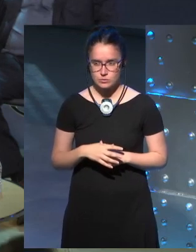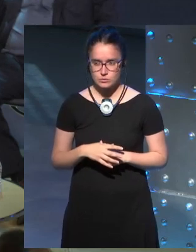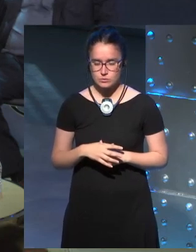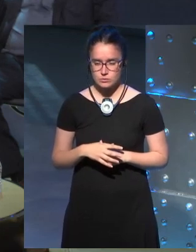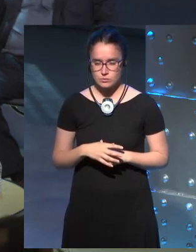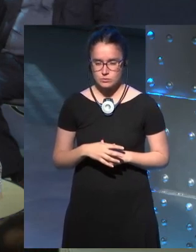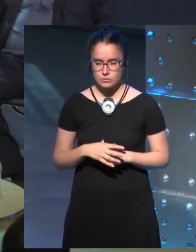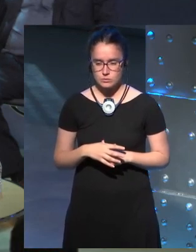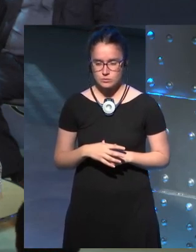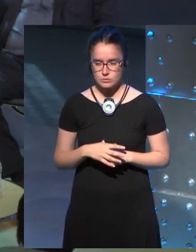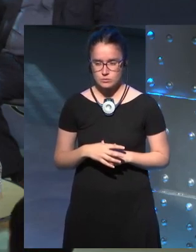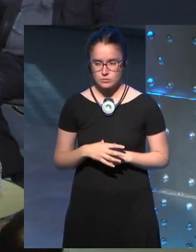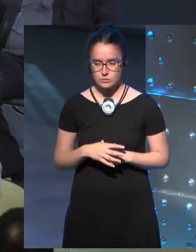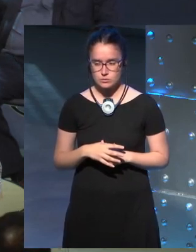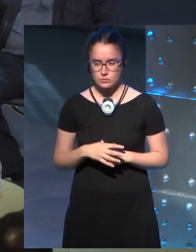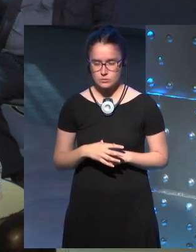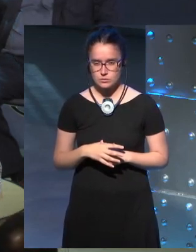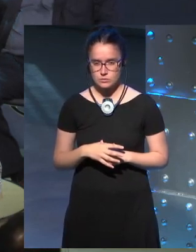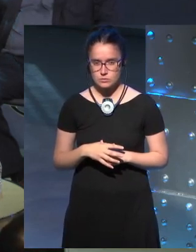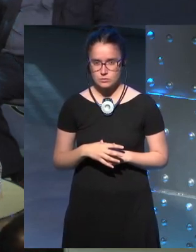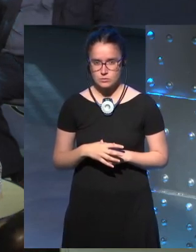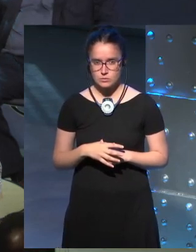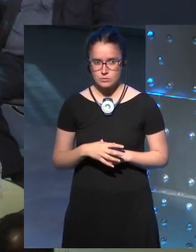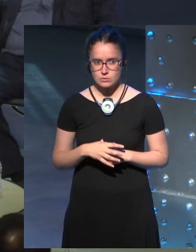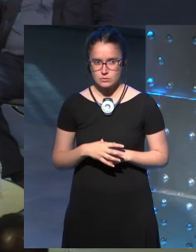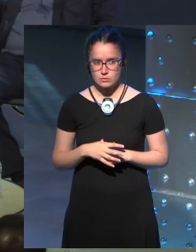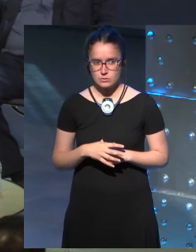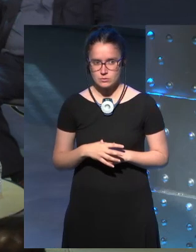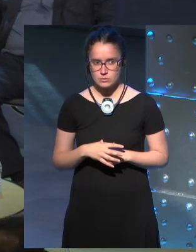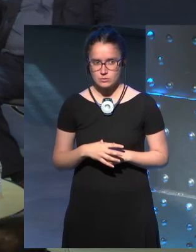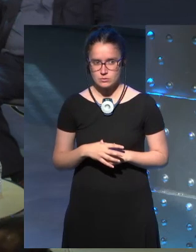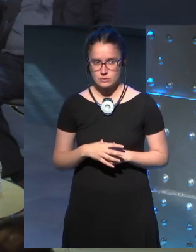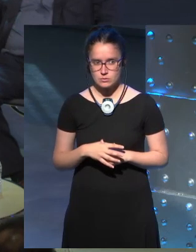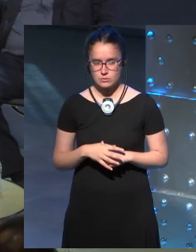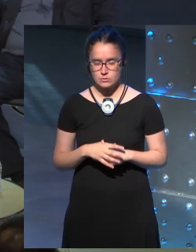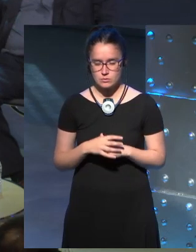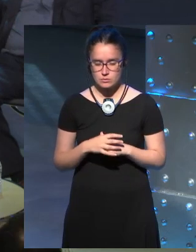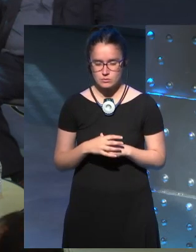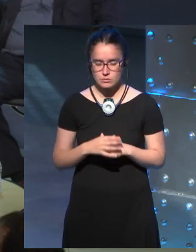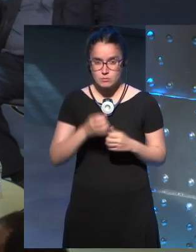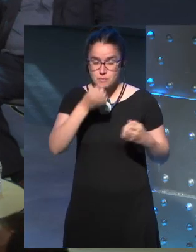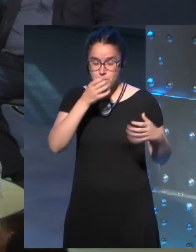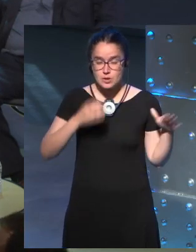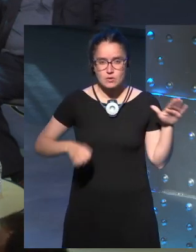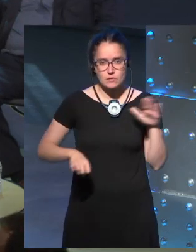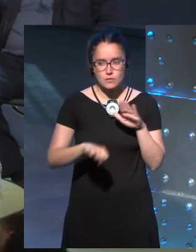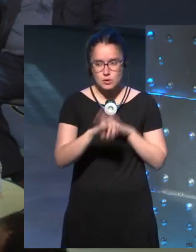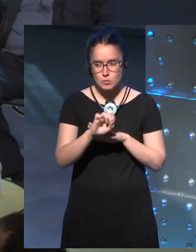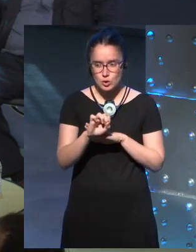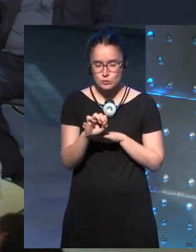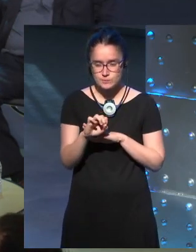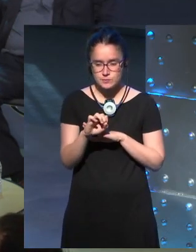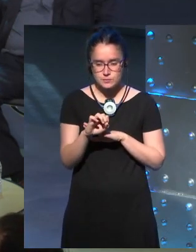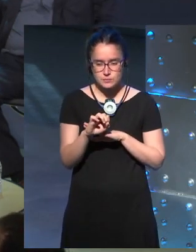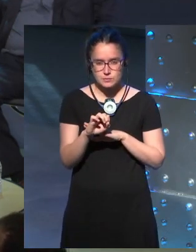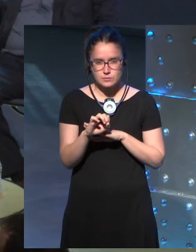Bueno, pasamos a... It's also the thing which is that there's also the thing about football is that a player